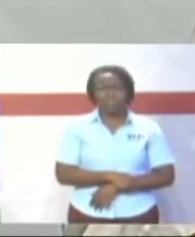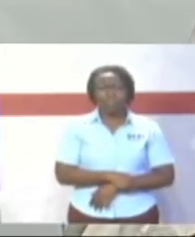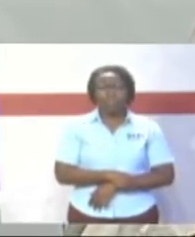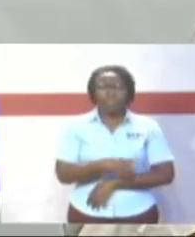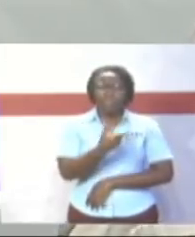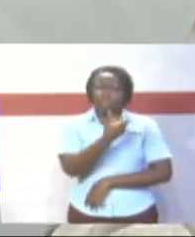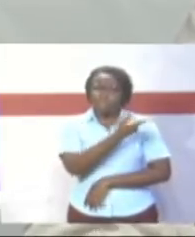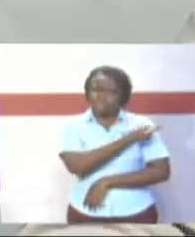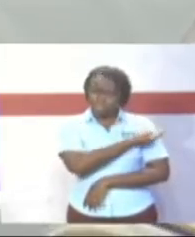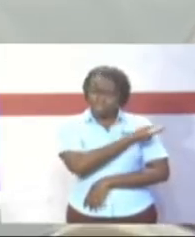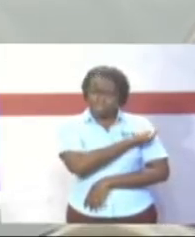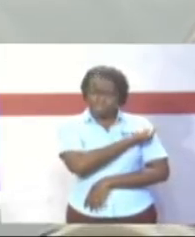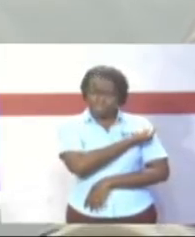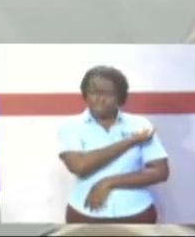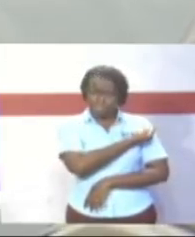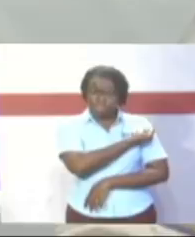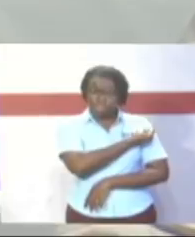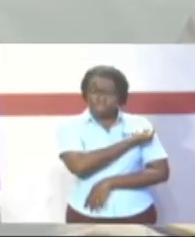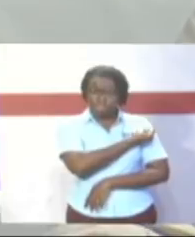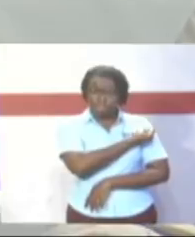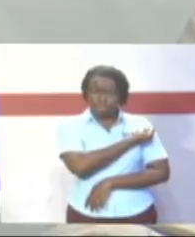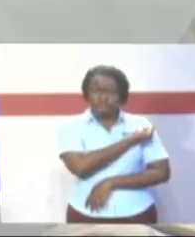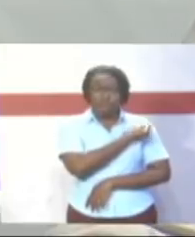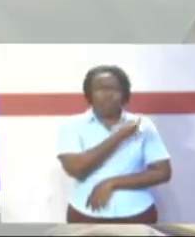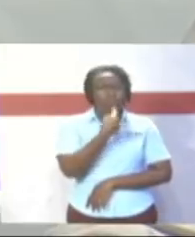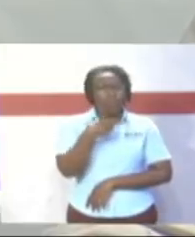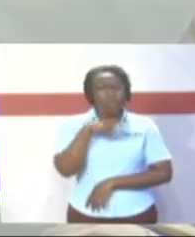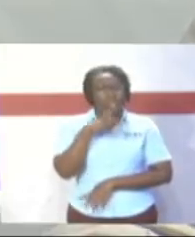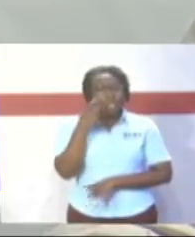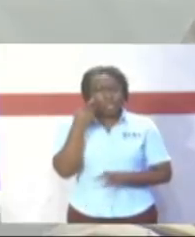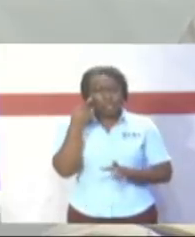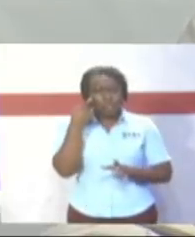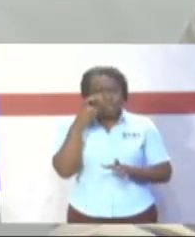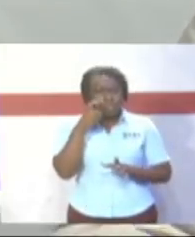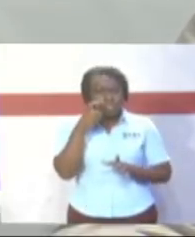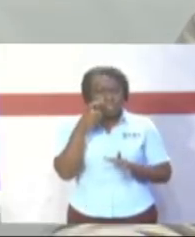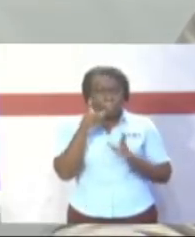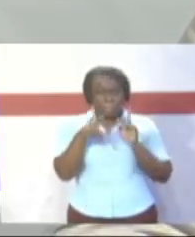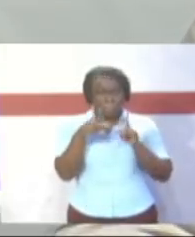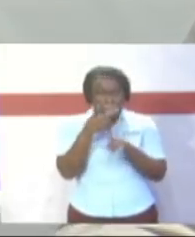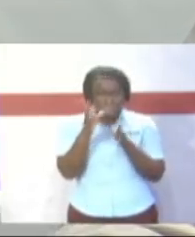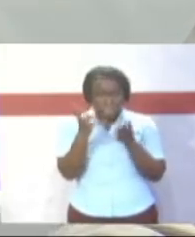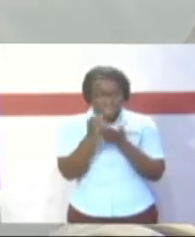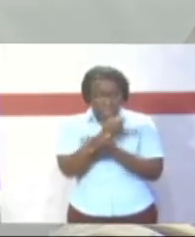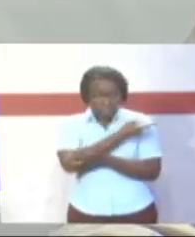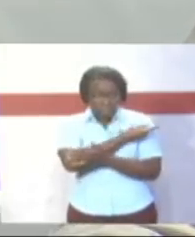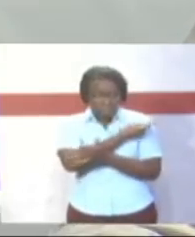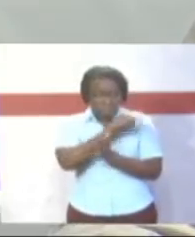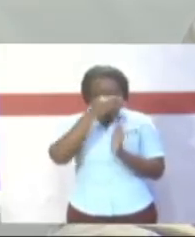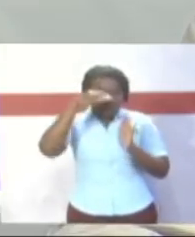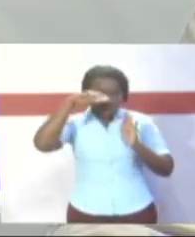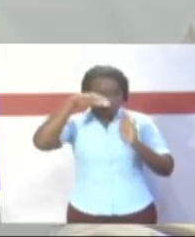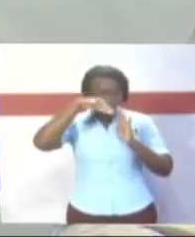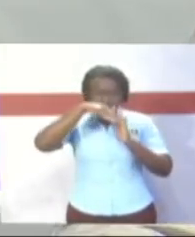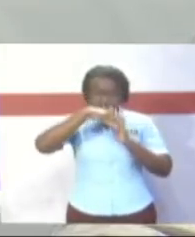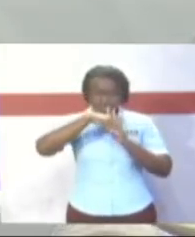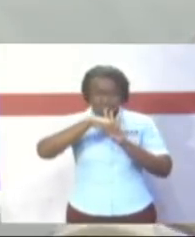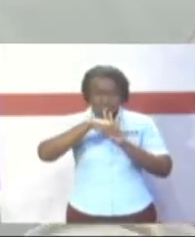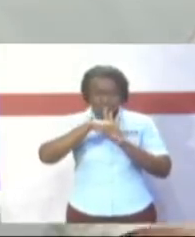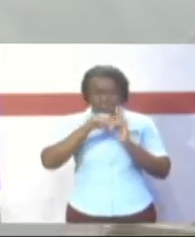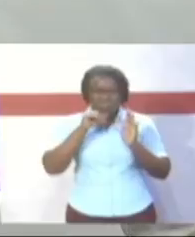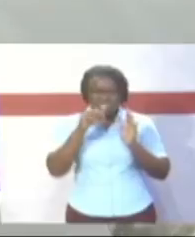uptake, we've had a dive in the vaccination update over time, and now we are doing